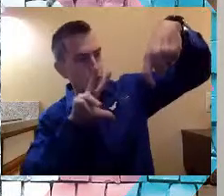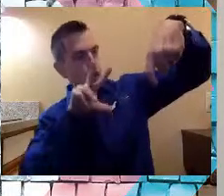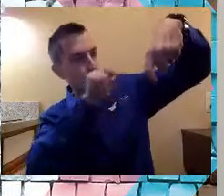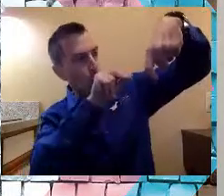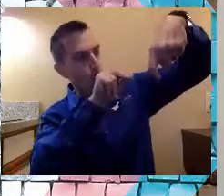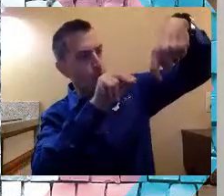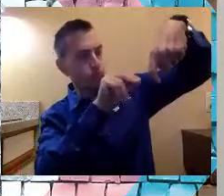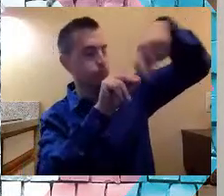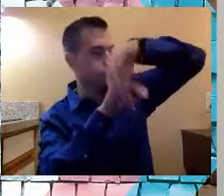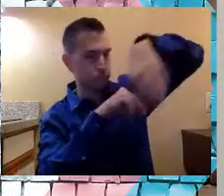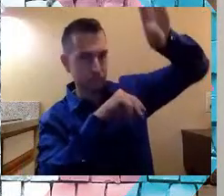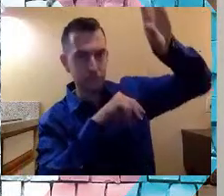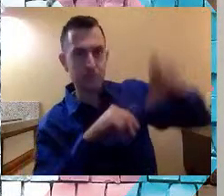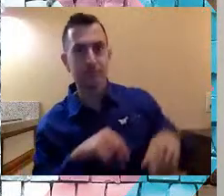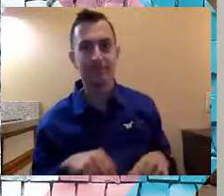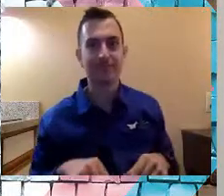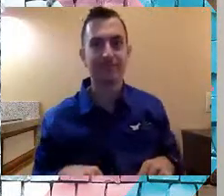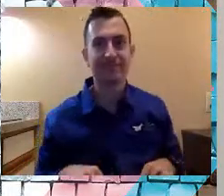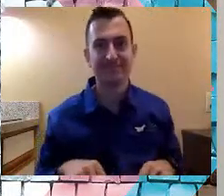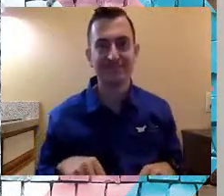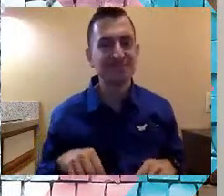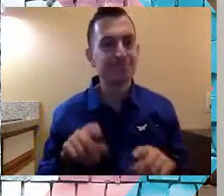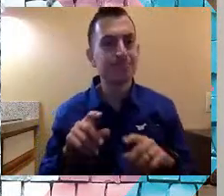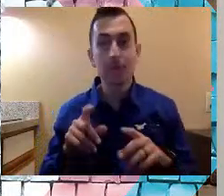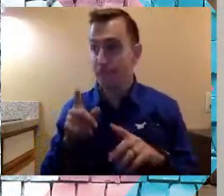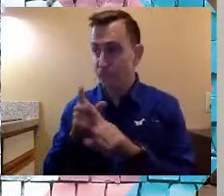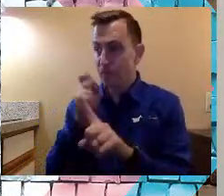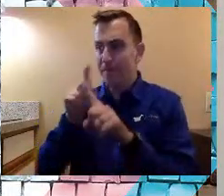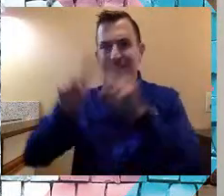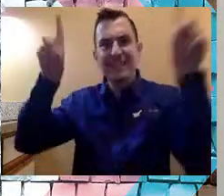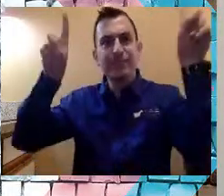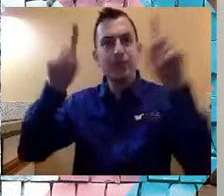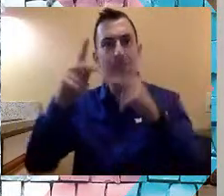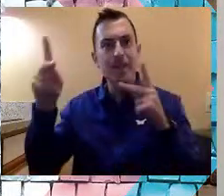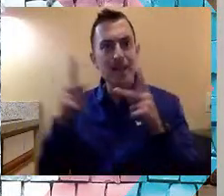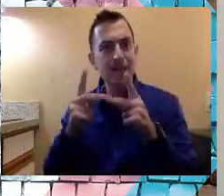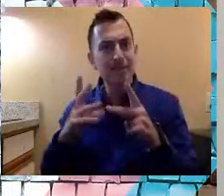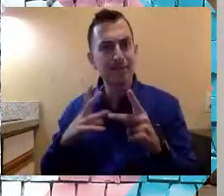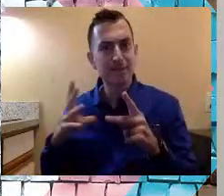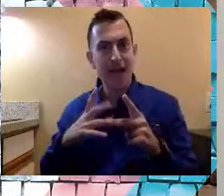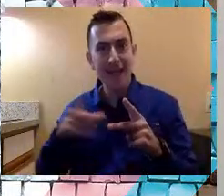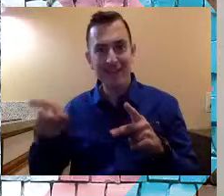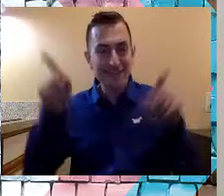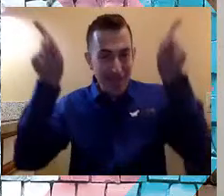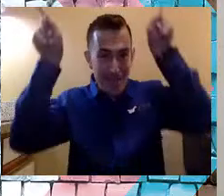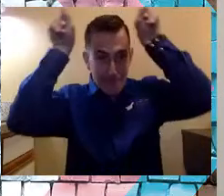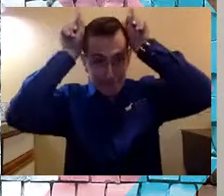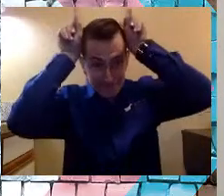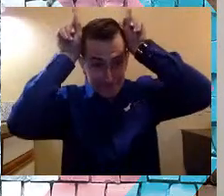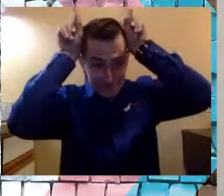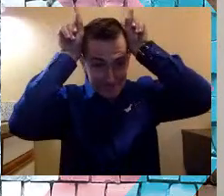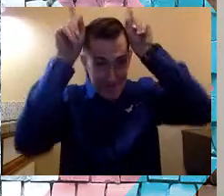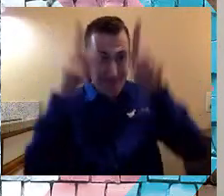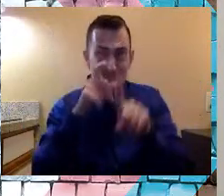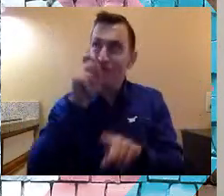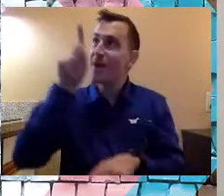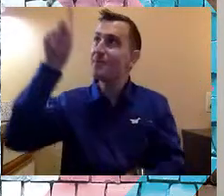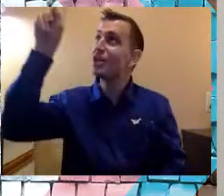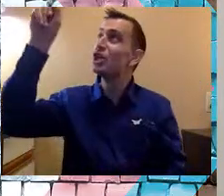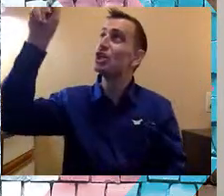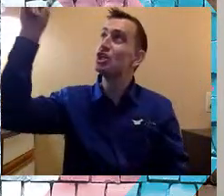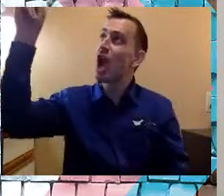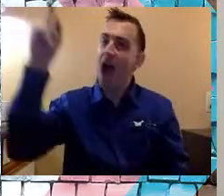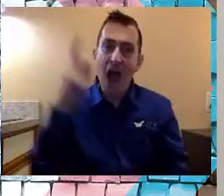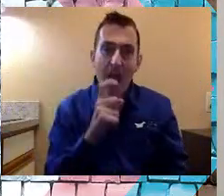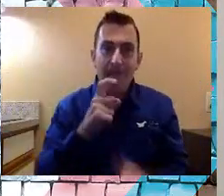It's okay to come from a different place. Look at this little alien man. He must have come from Saturn here, and